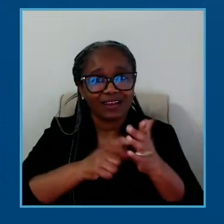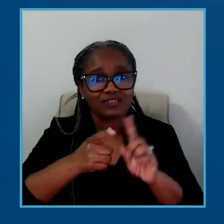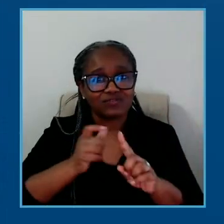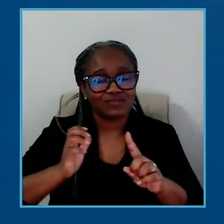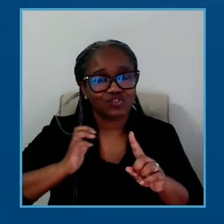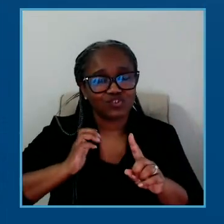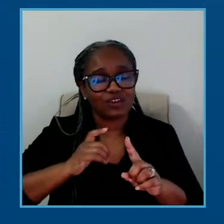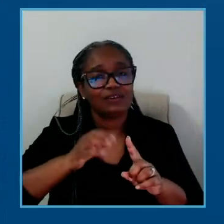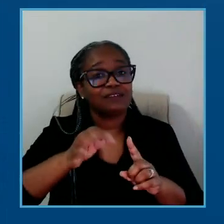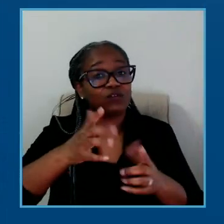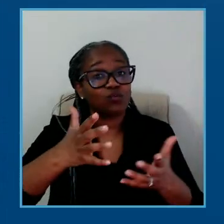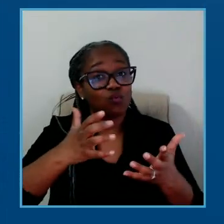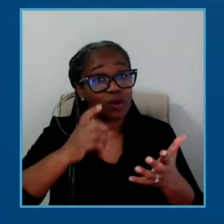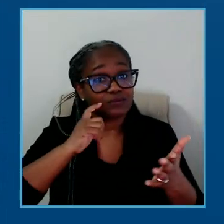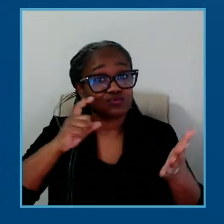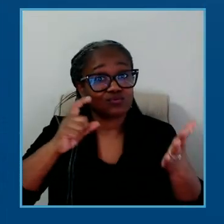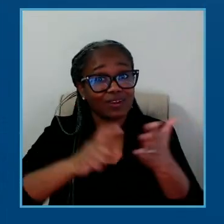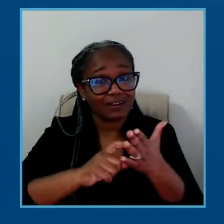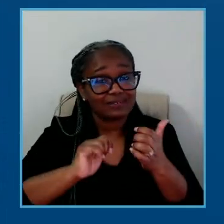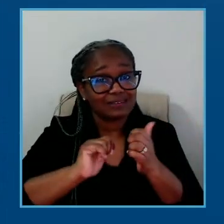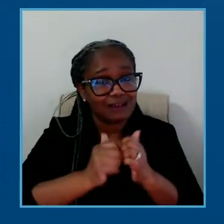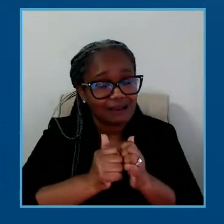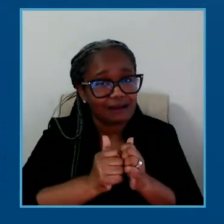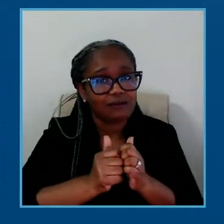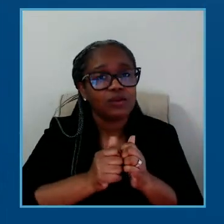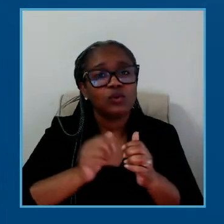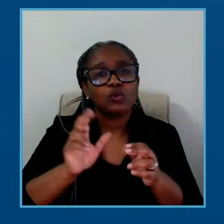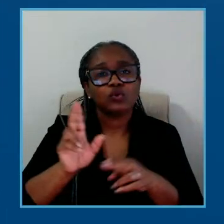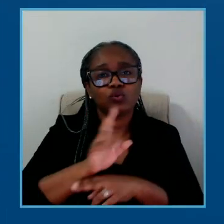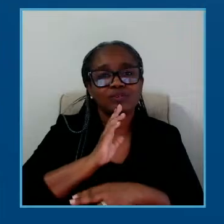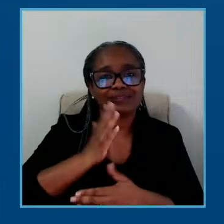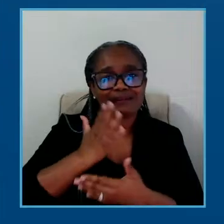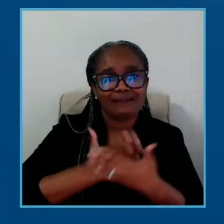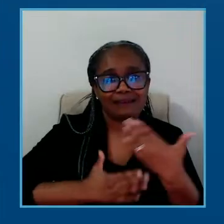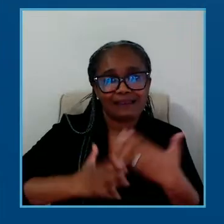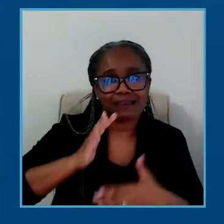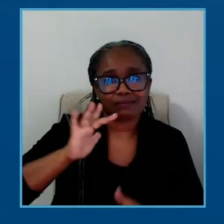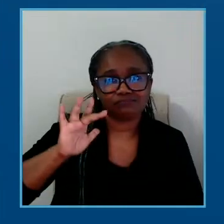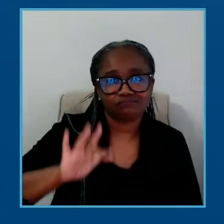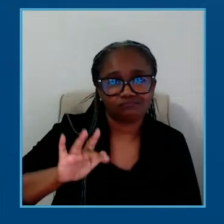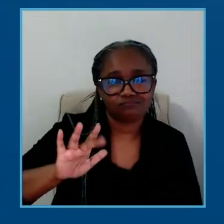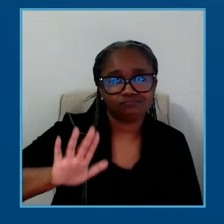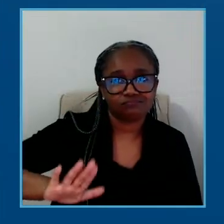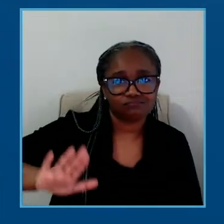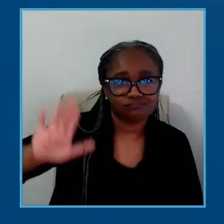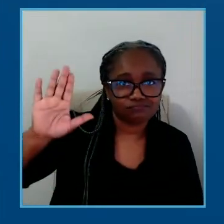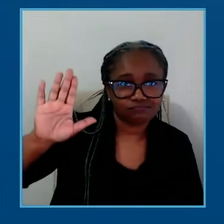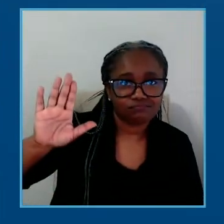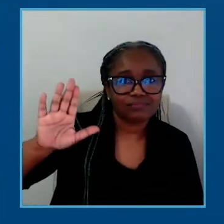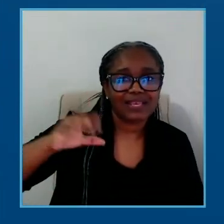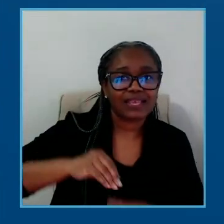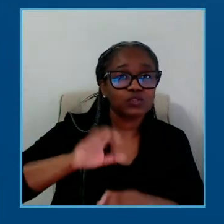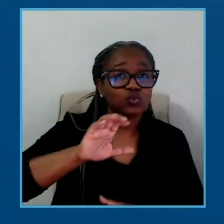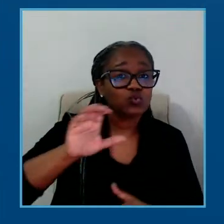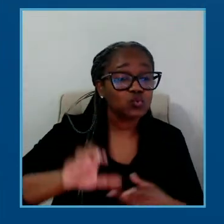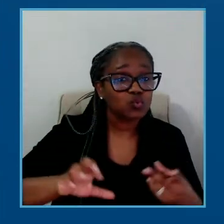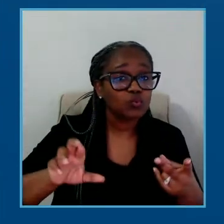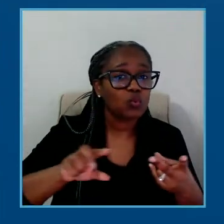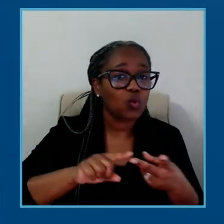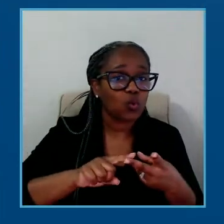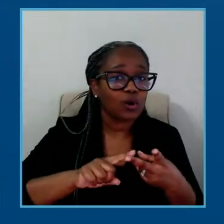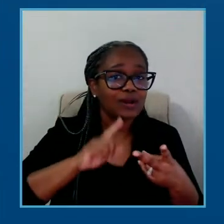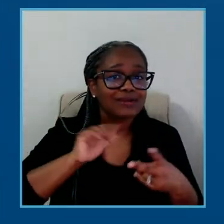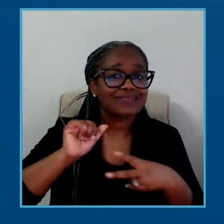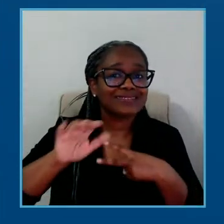recognized for comments or questions, please use the raised hand function in the Zoom, send a chat to DNC